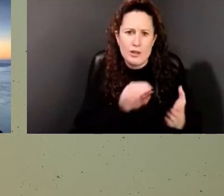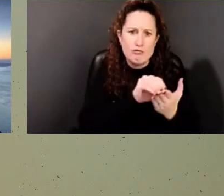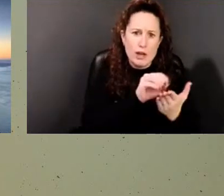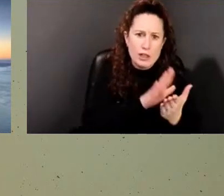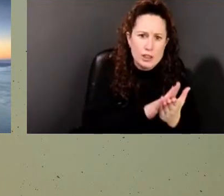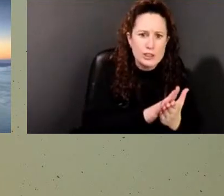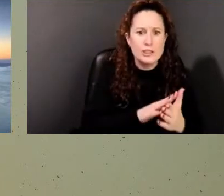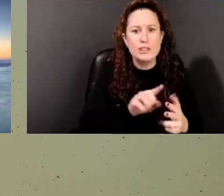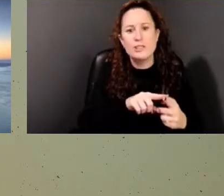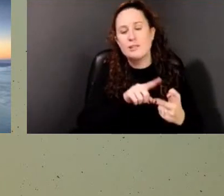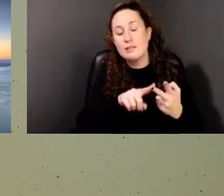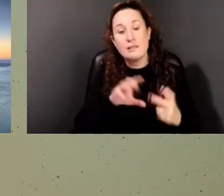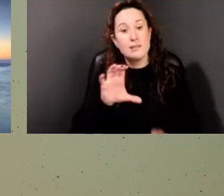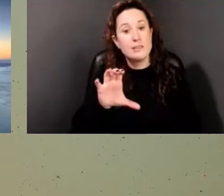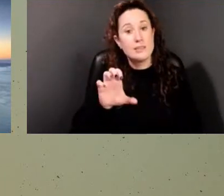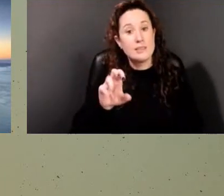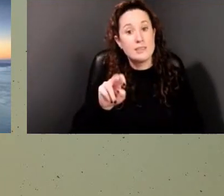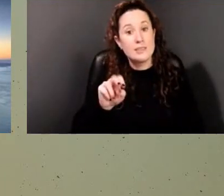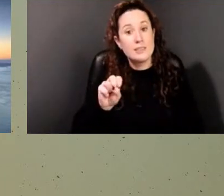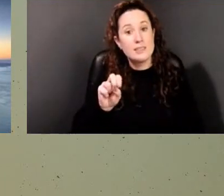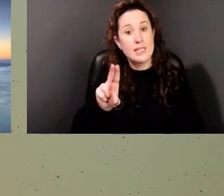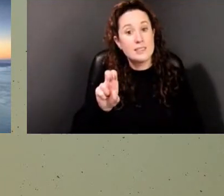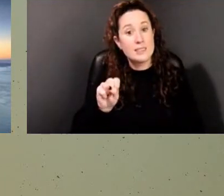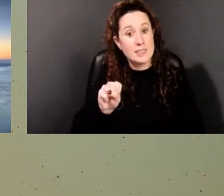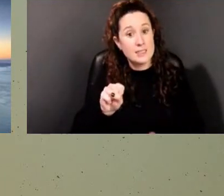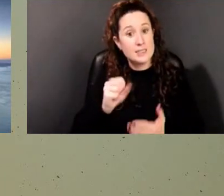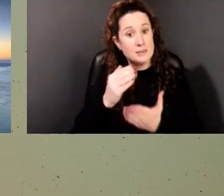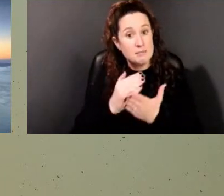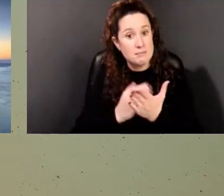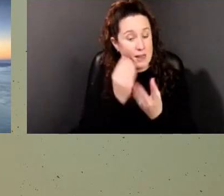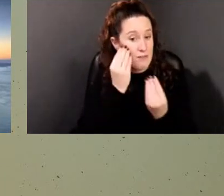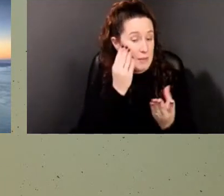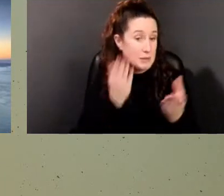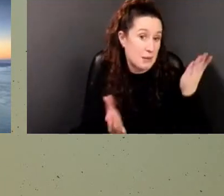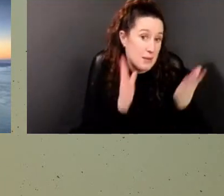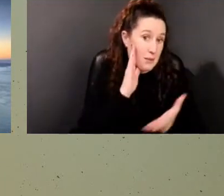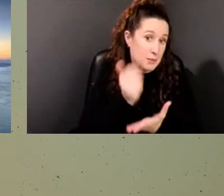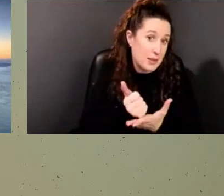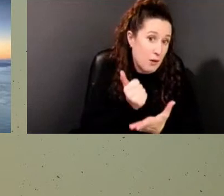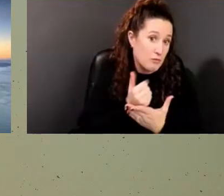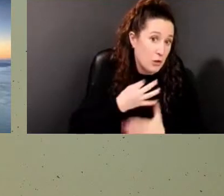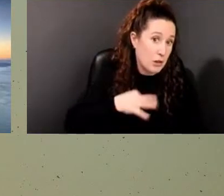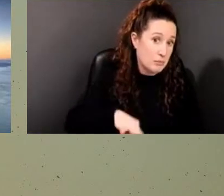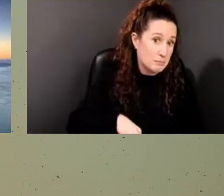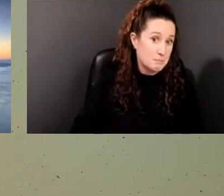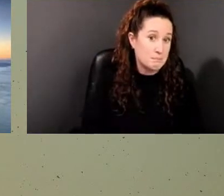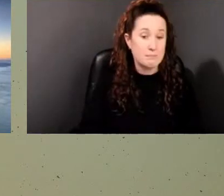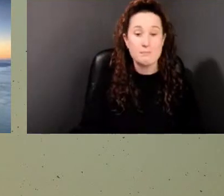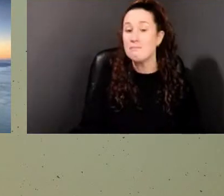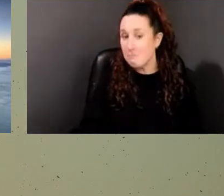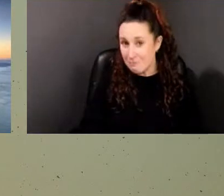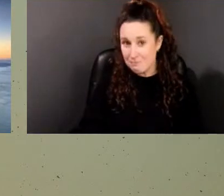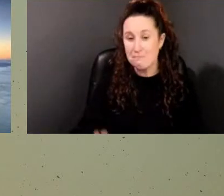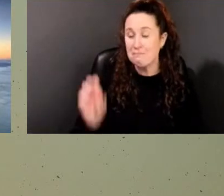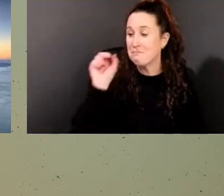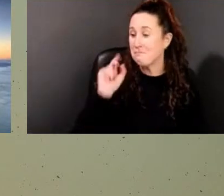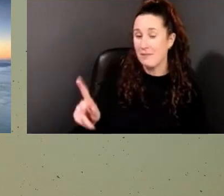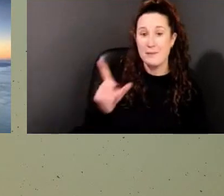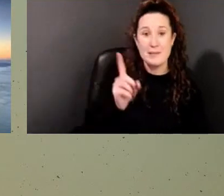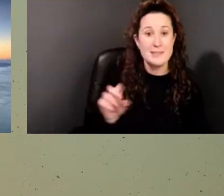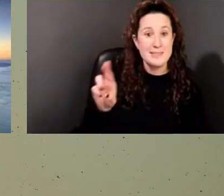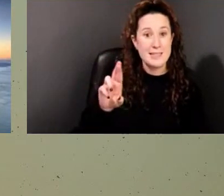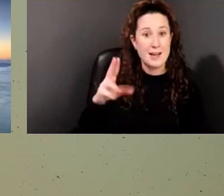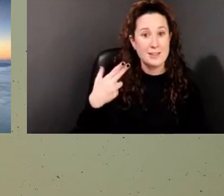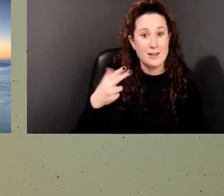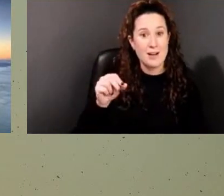and see if we can find information that will be helpful. Well, Dr. Hollingsworth, thank you again, and to